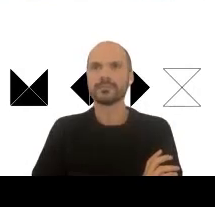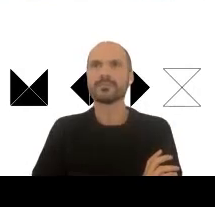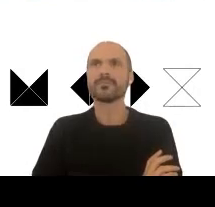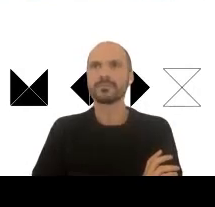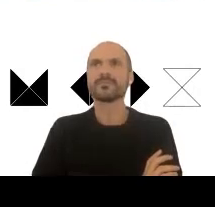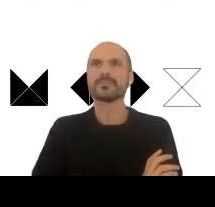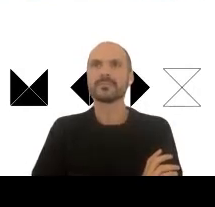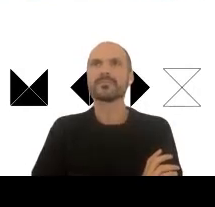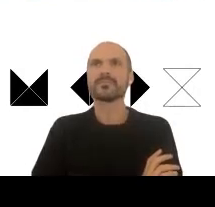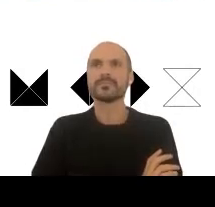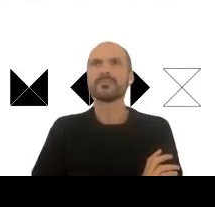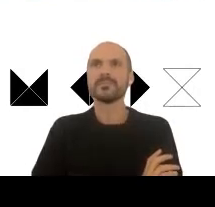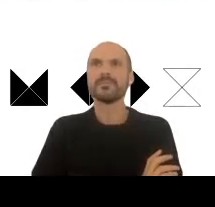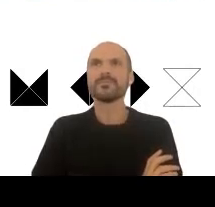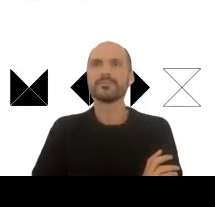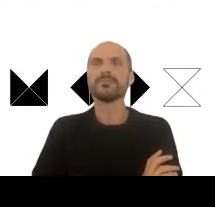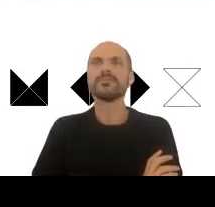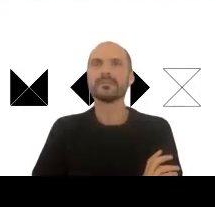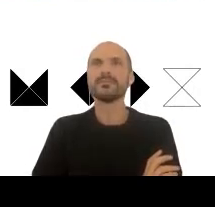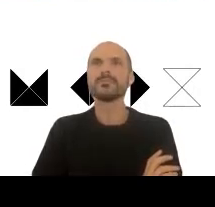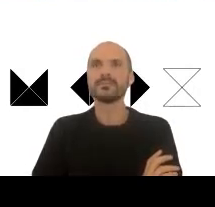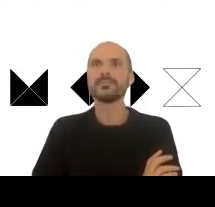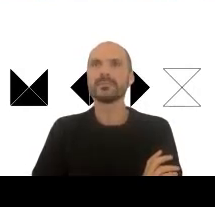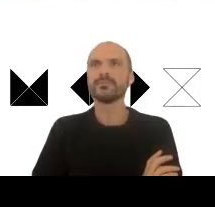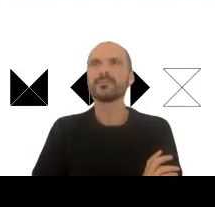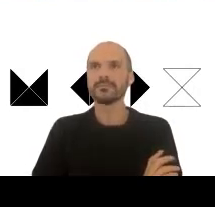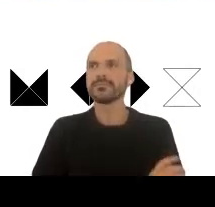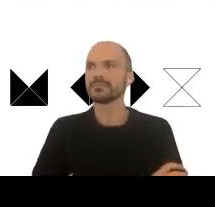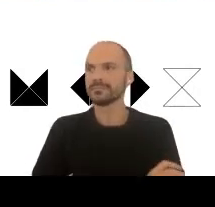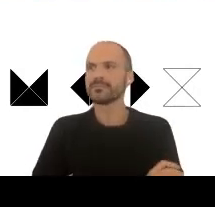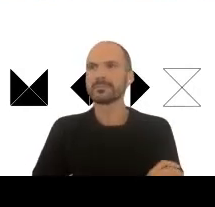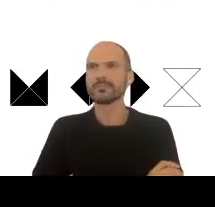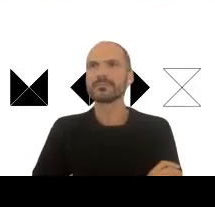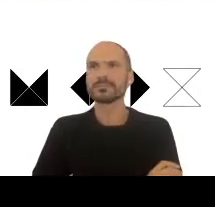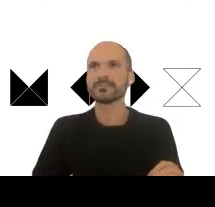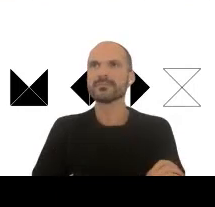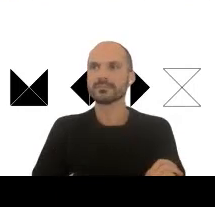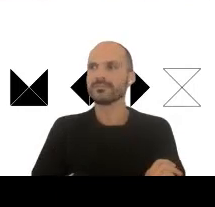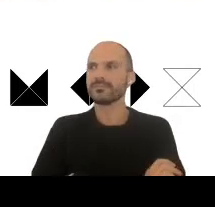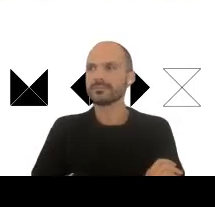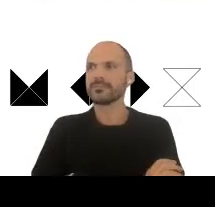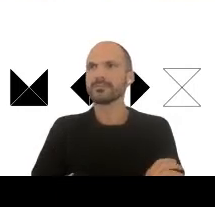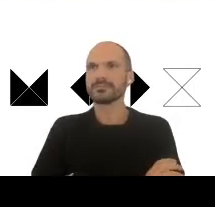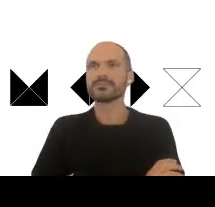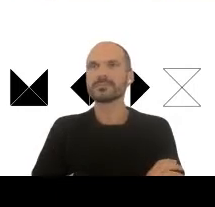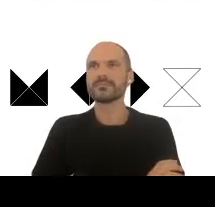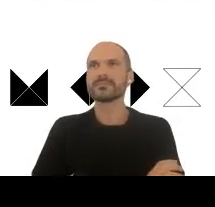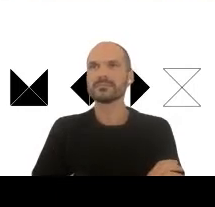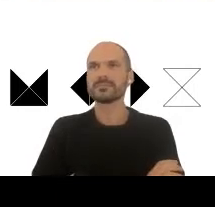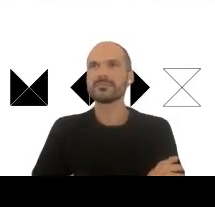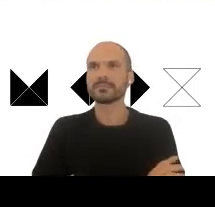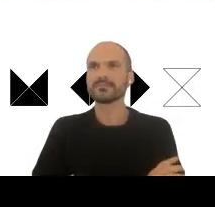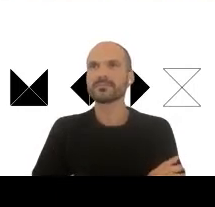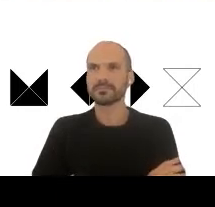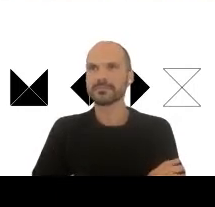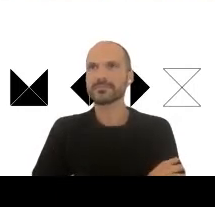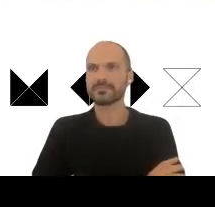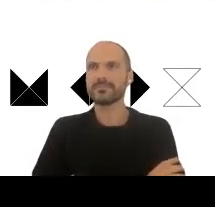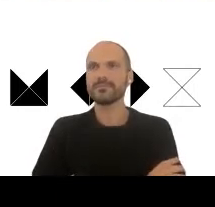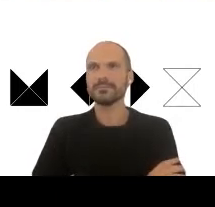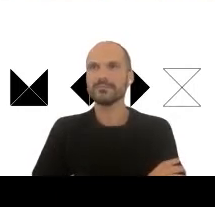well. But while building above the